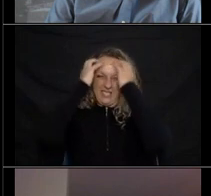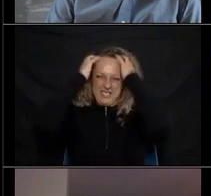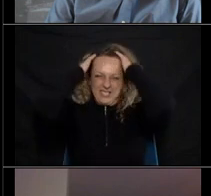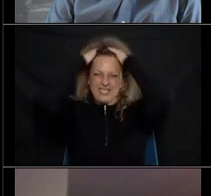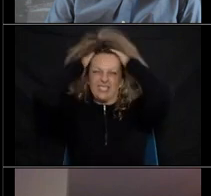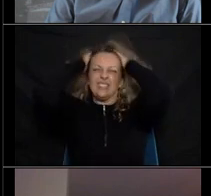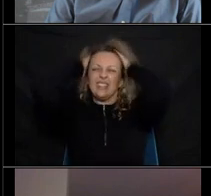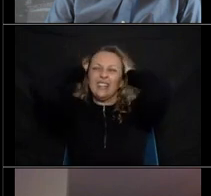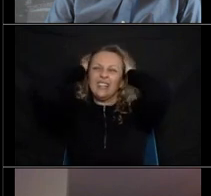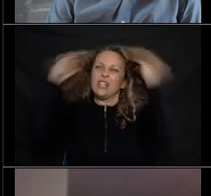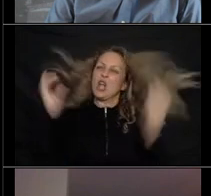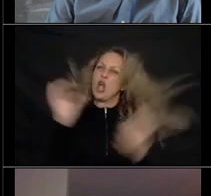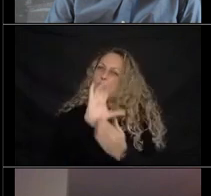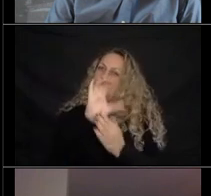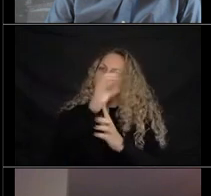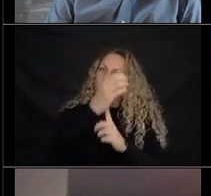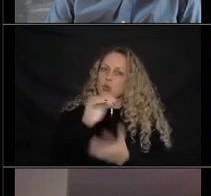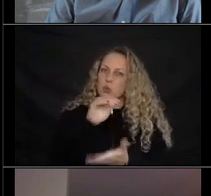is already taken.